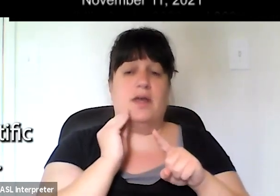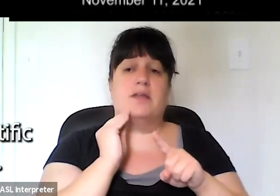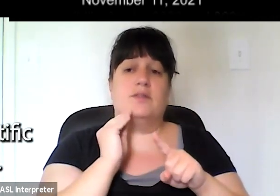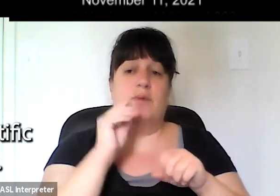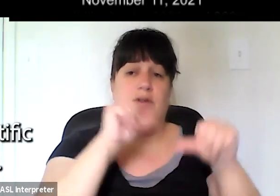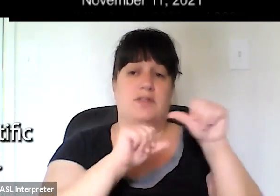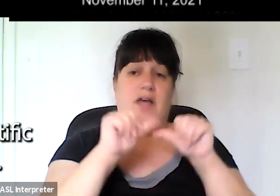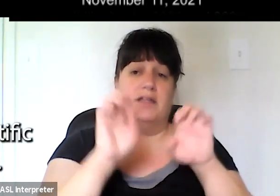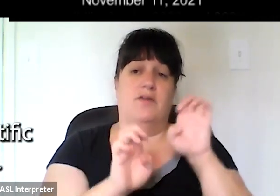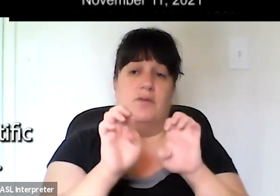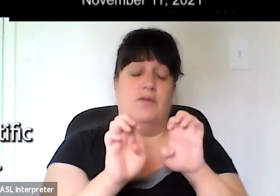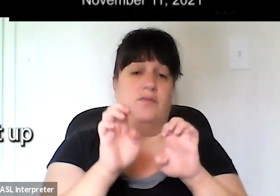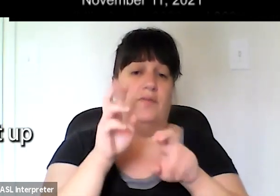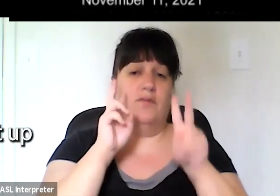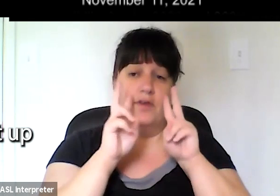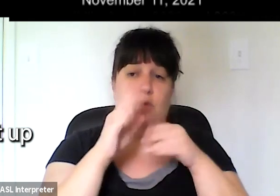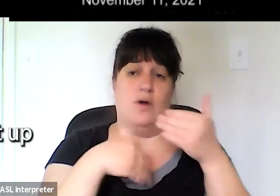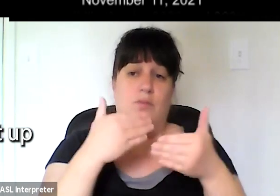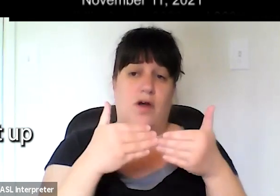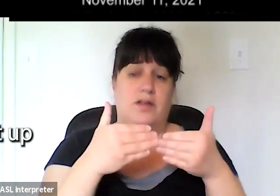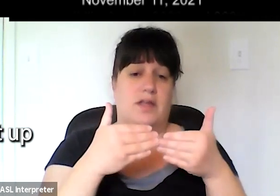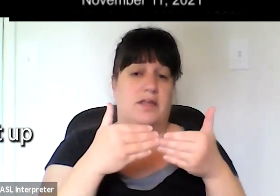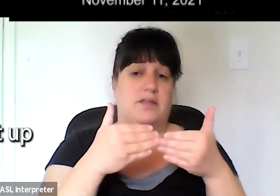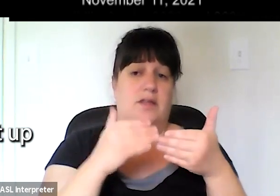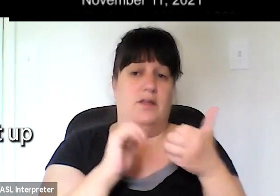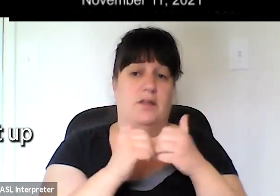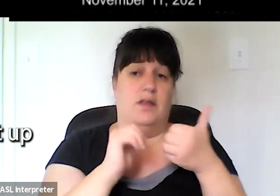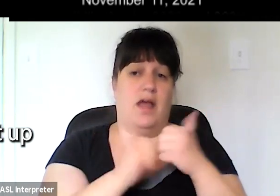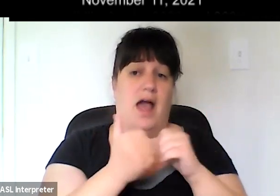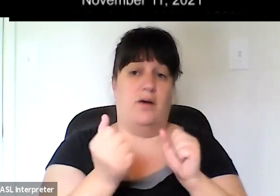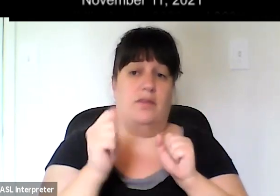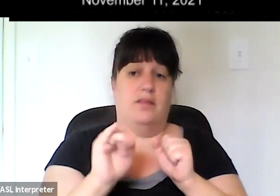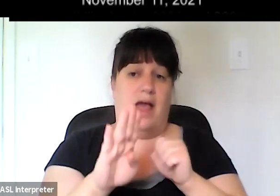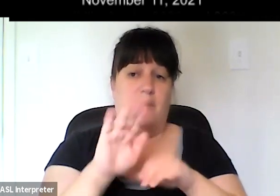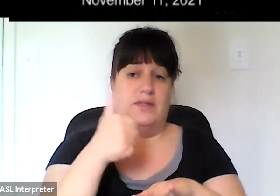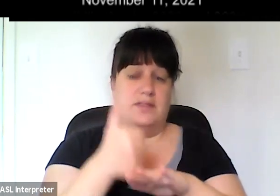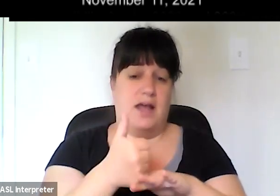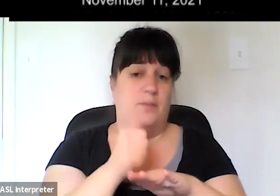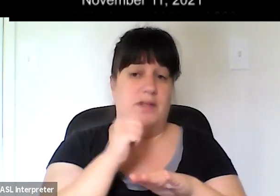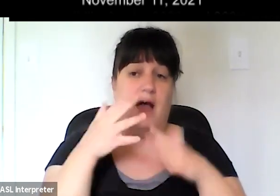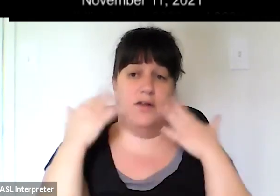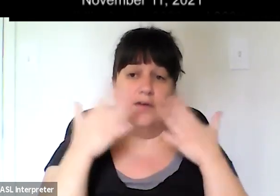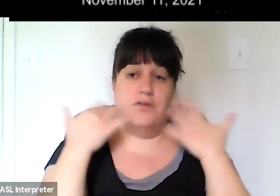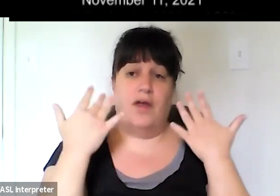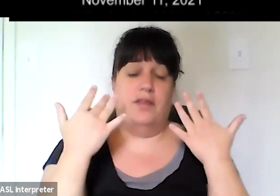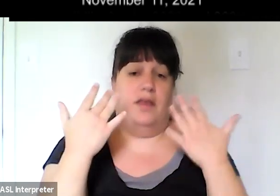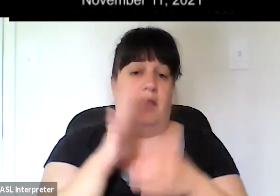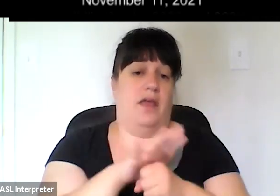scientific experiment is the visual process. But because the way our labs are set up, they do not friendly enough for